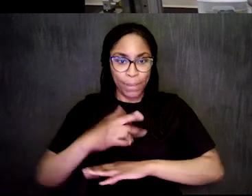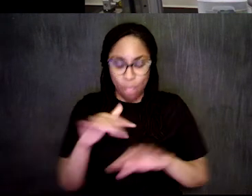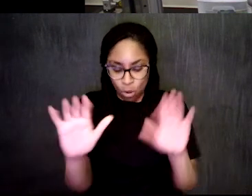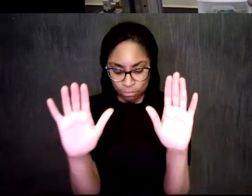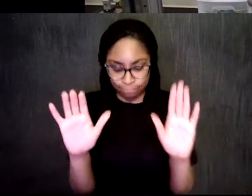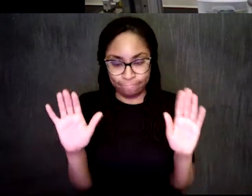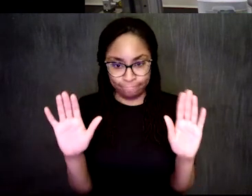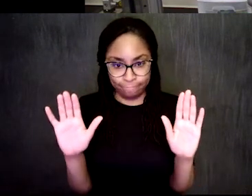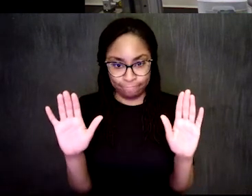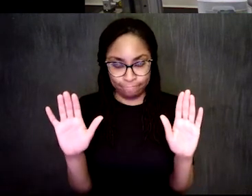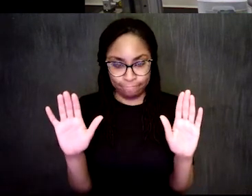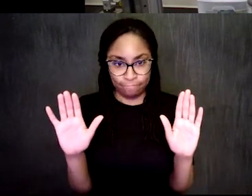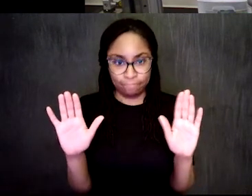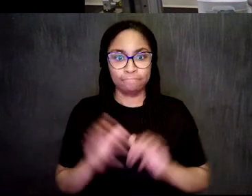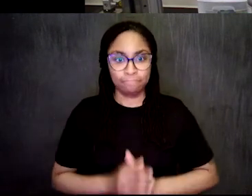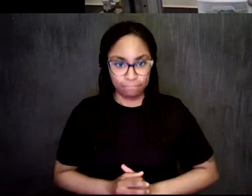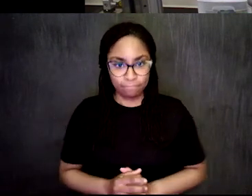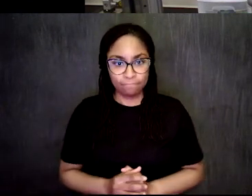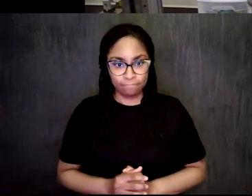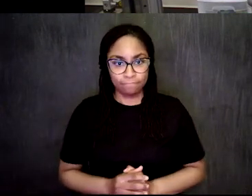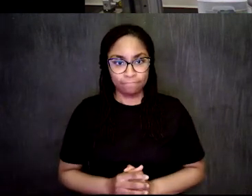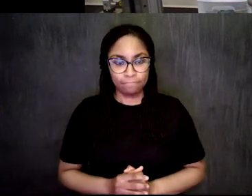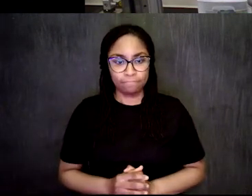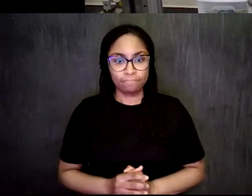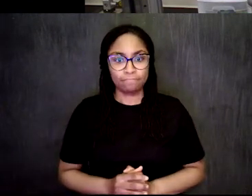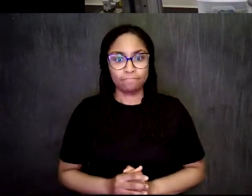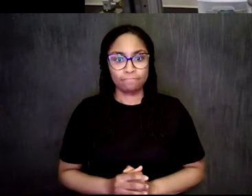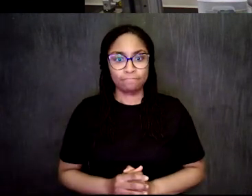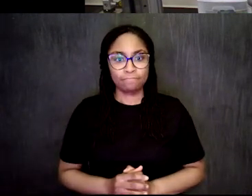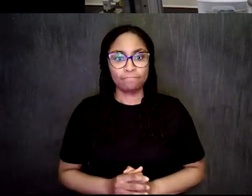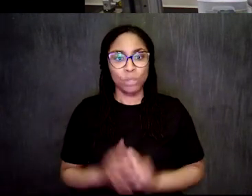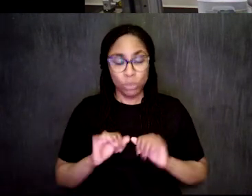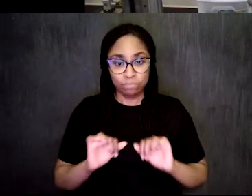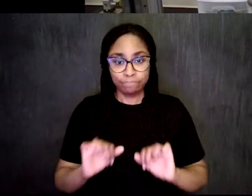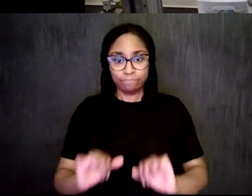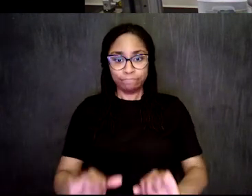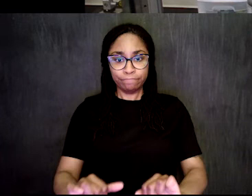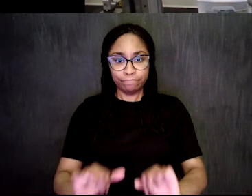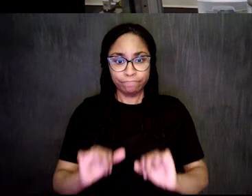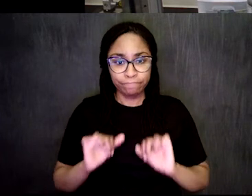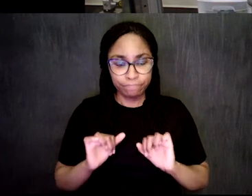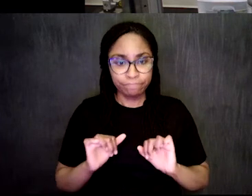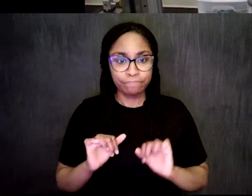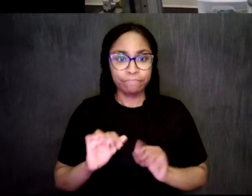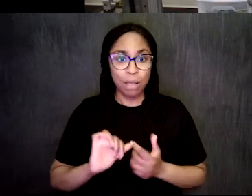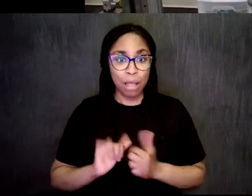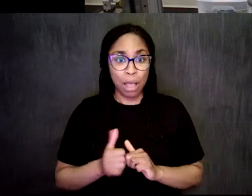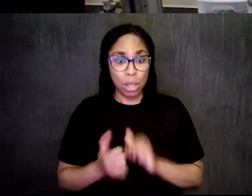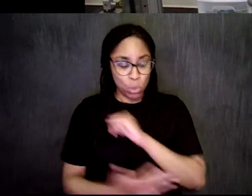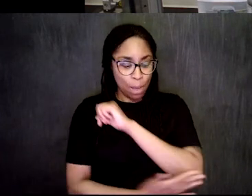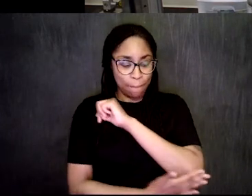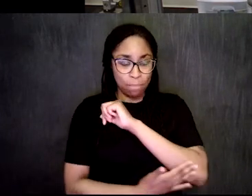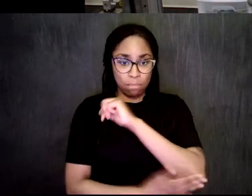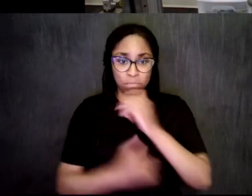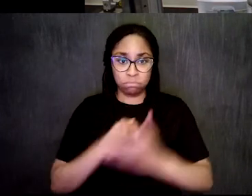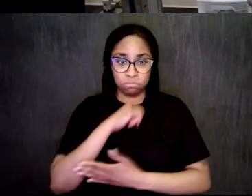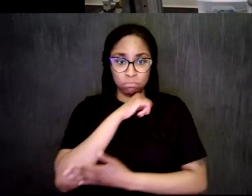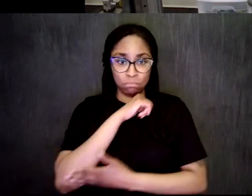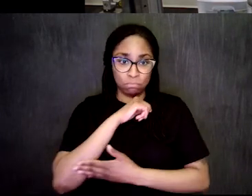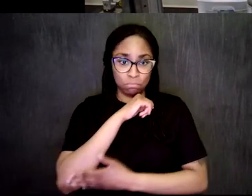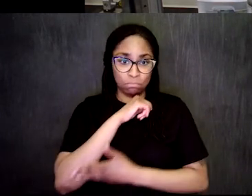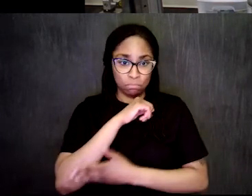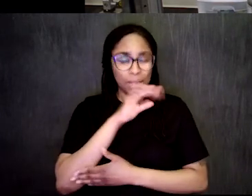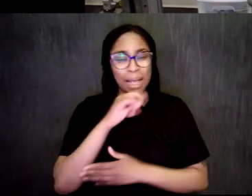belly with our arms underneath us. We can do these press-ups in a couple of ways. We can either do them from